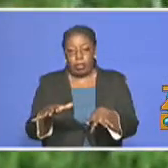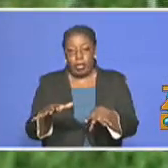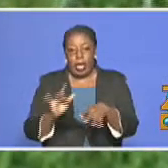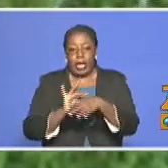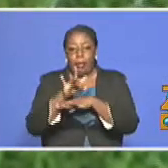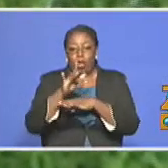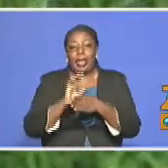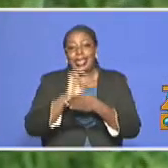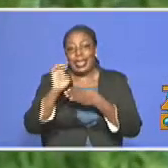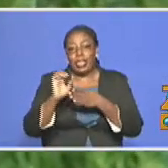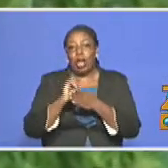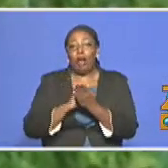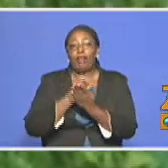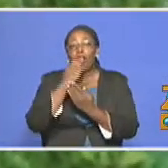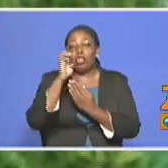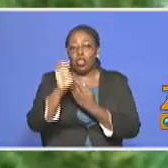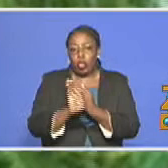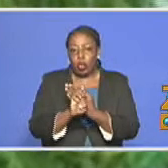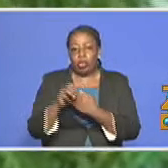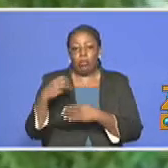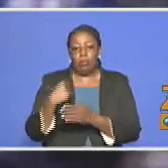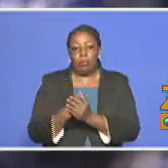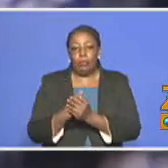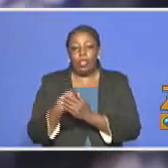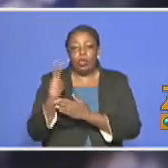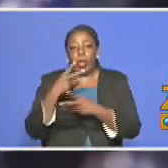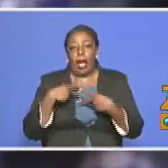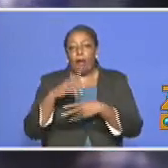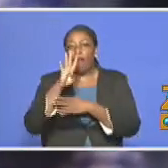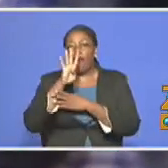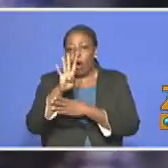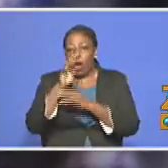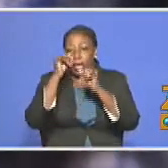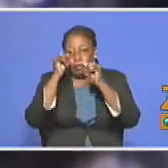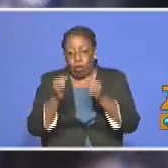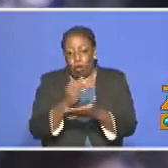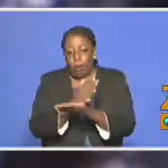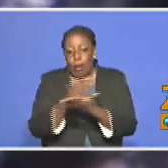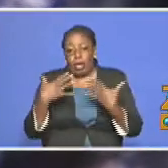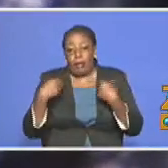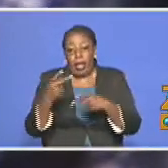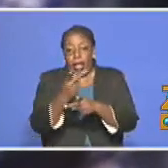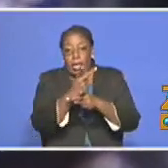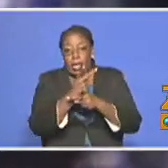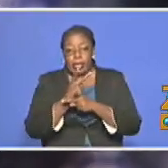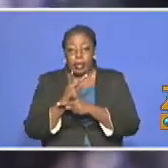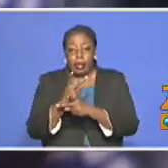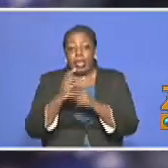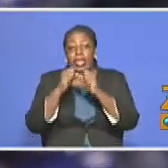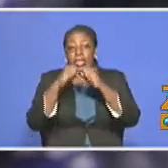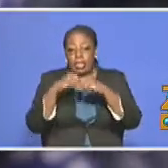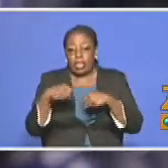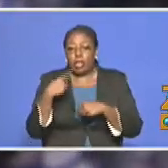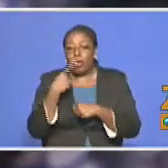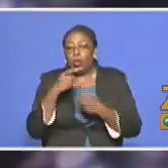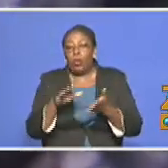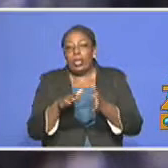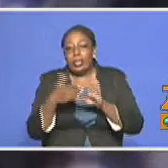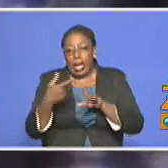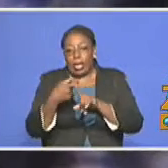as the end of June. We had 4 individuals who are part of the healthcare system, the government's healthcare system, who